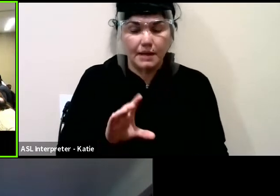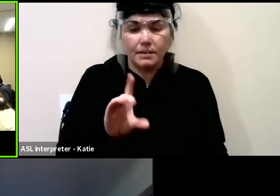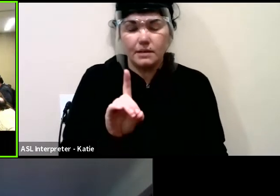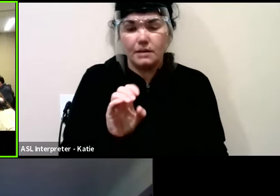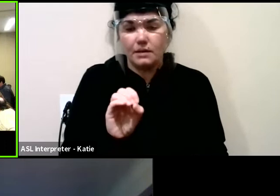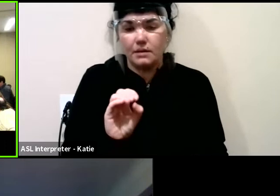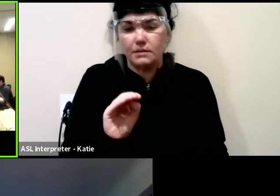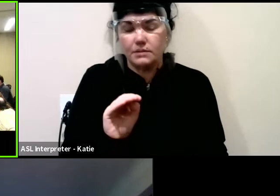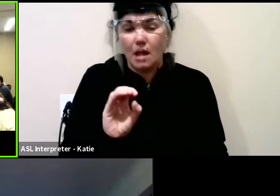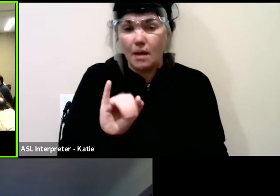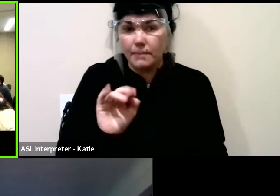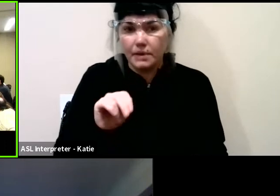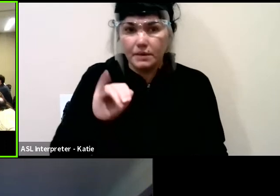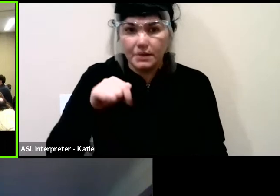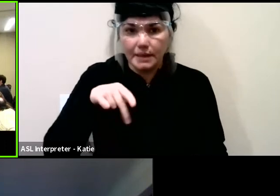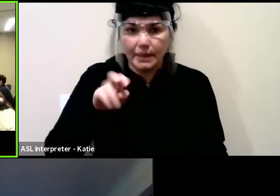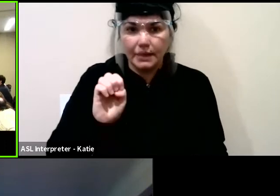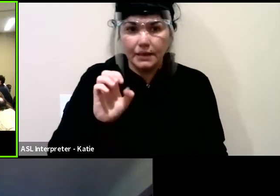step